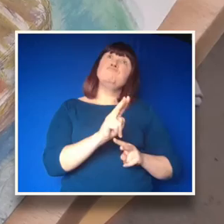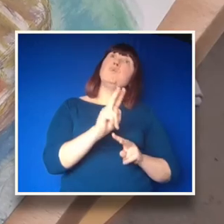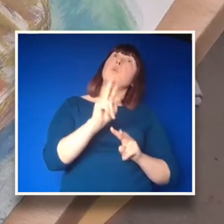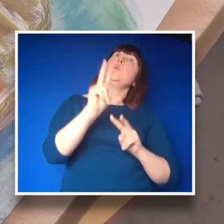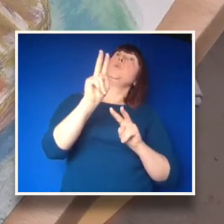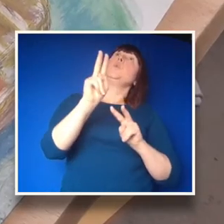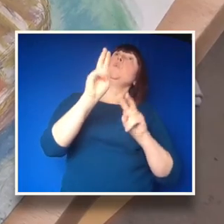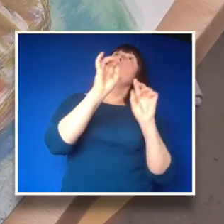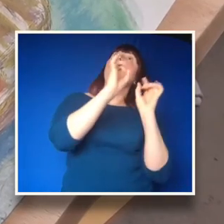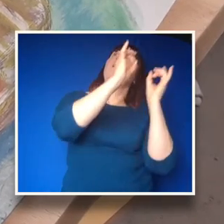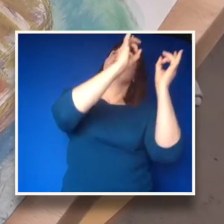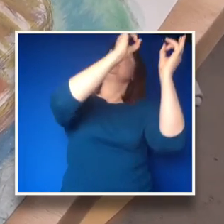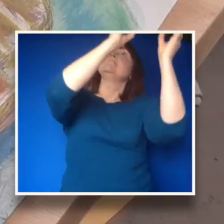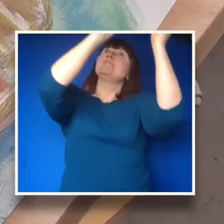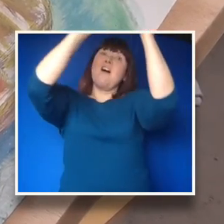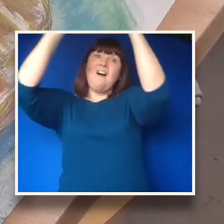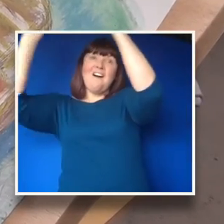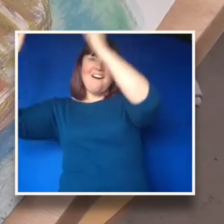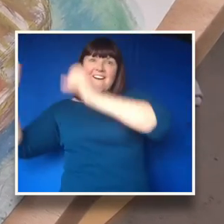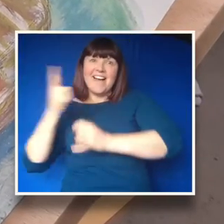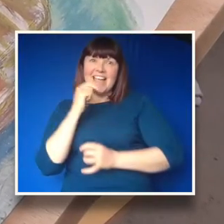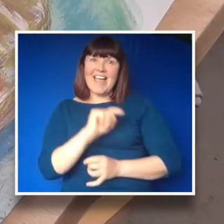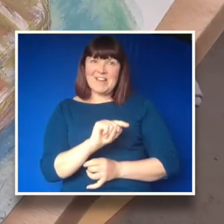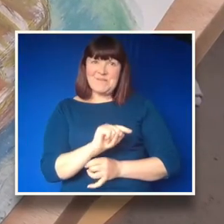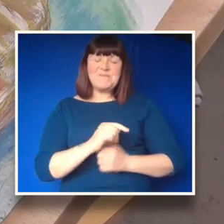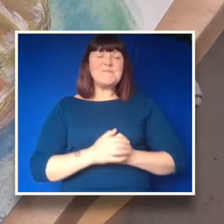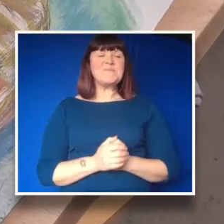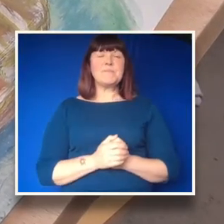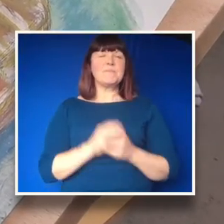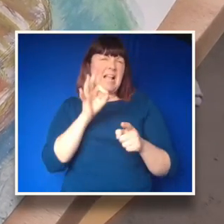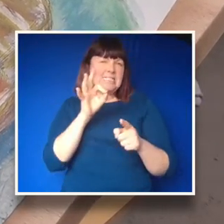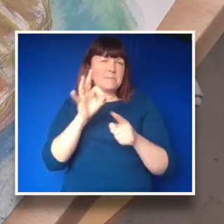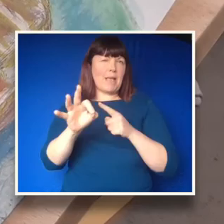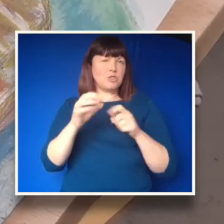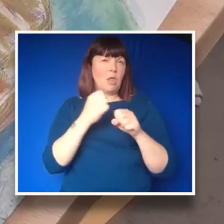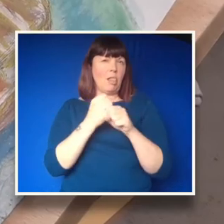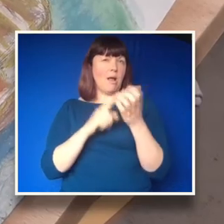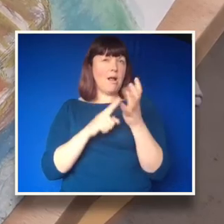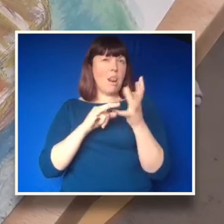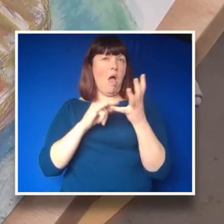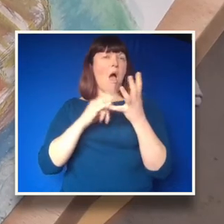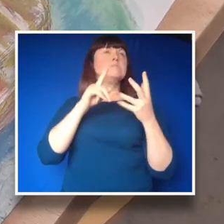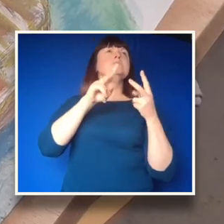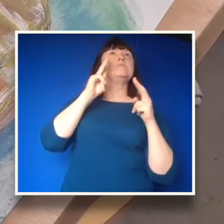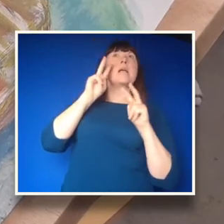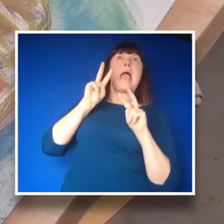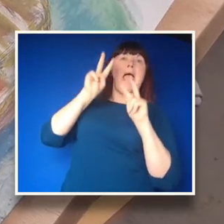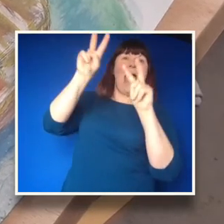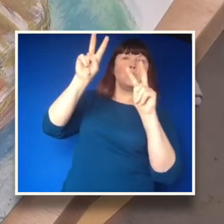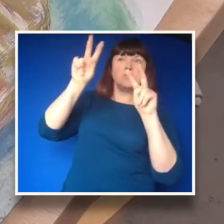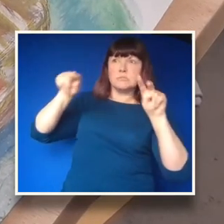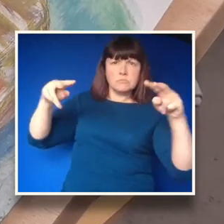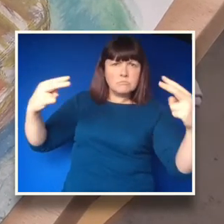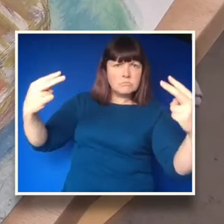which I think would be amazing. I want it to have this special kind of glass where I can see out clearly, but people can't see